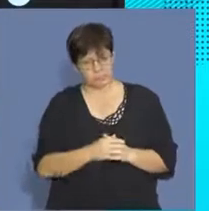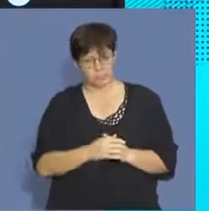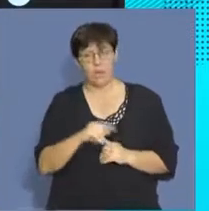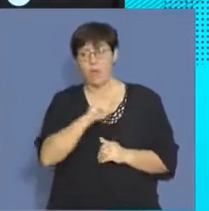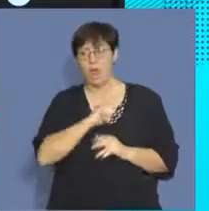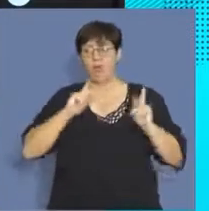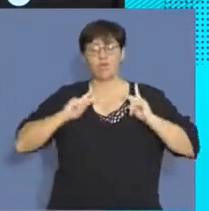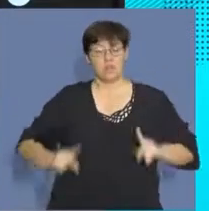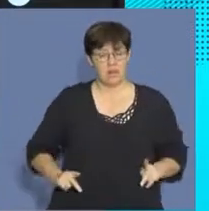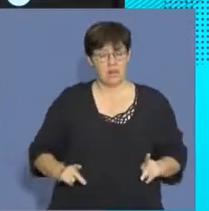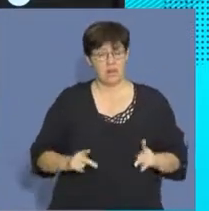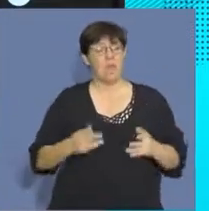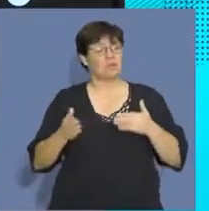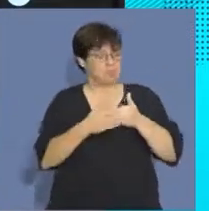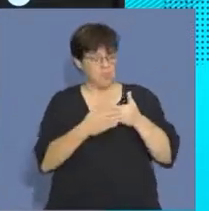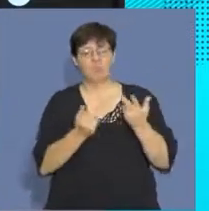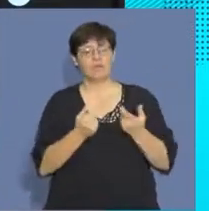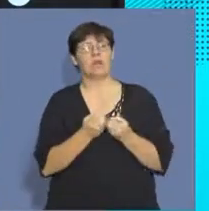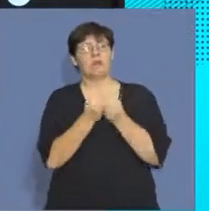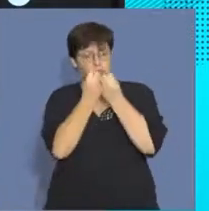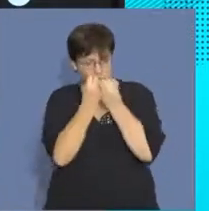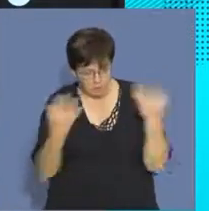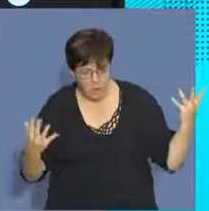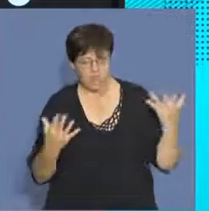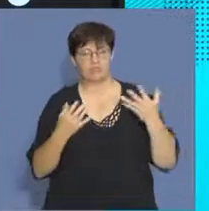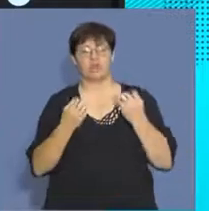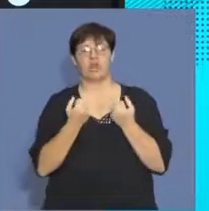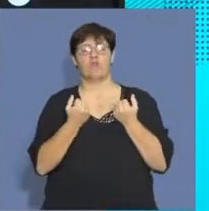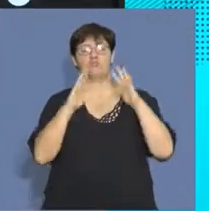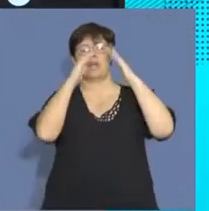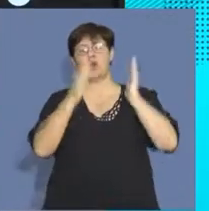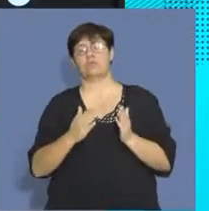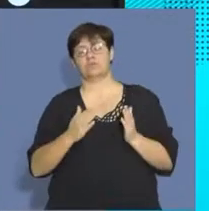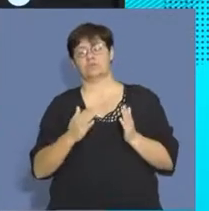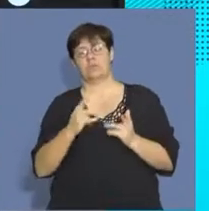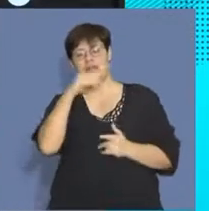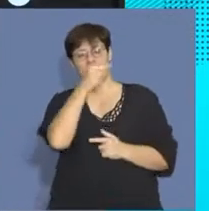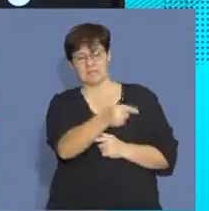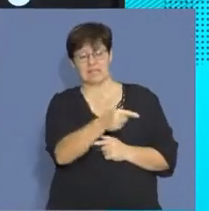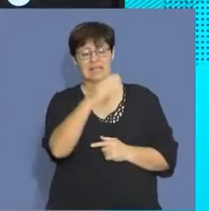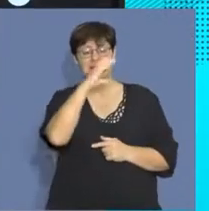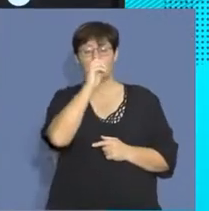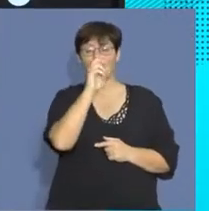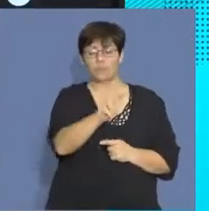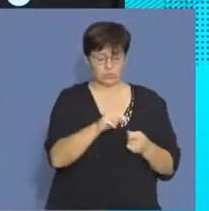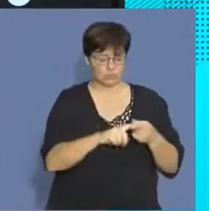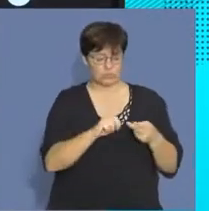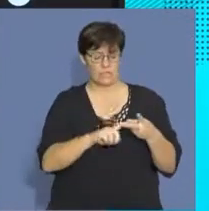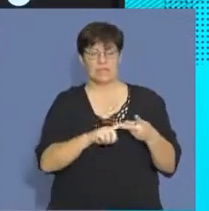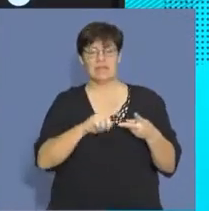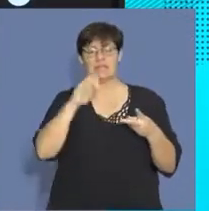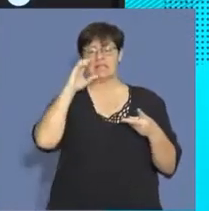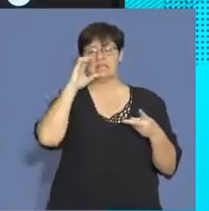human activity, we see there's an increase in the amount of greenhouse gases, of which carbon dioxide, carbon